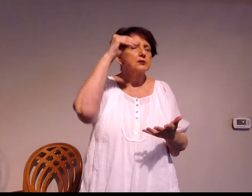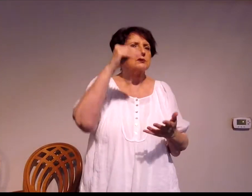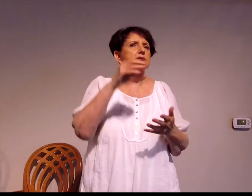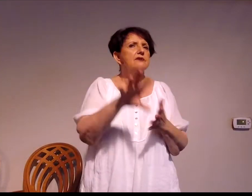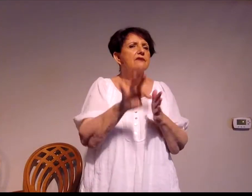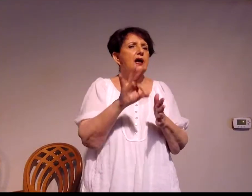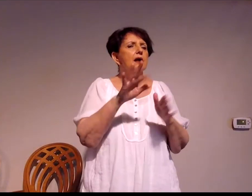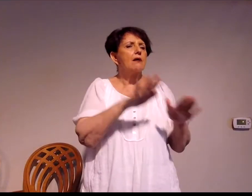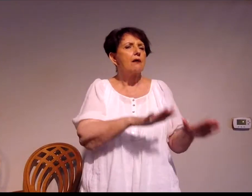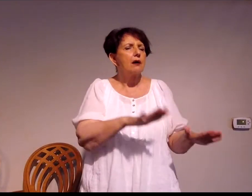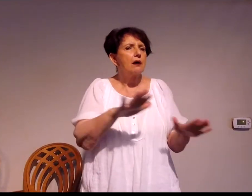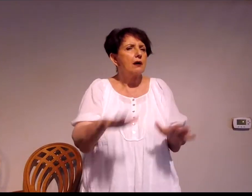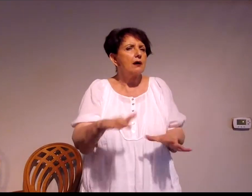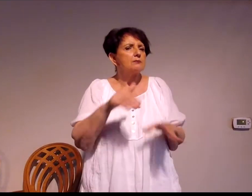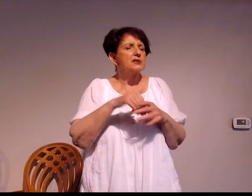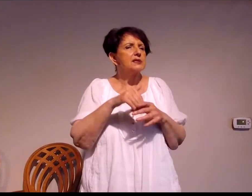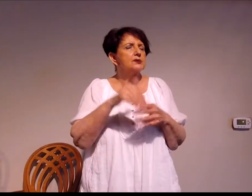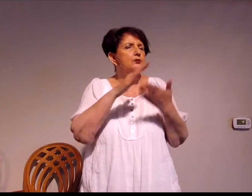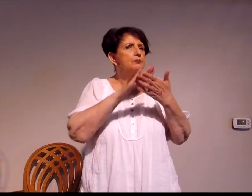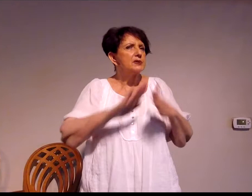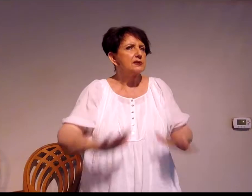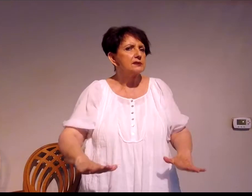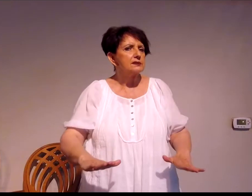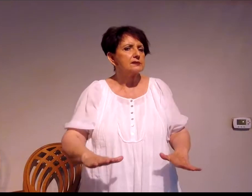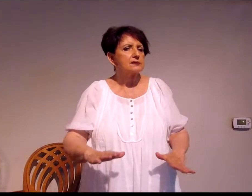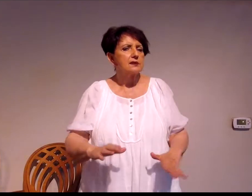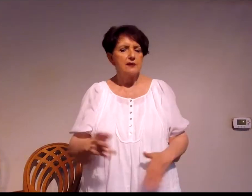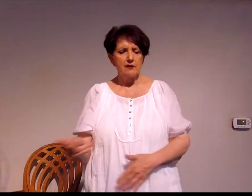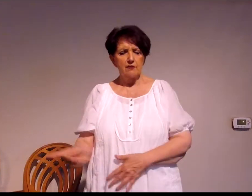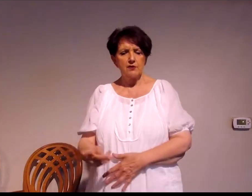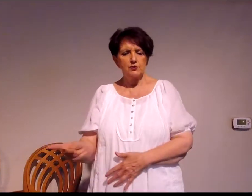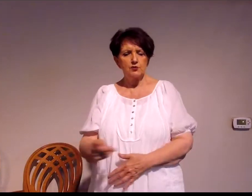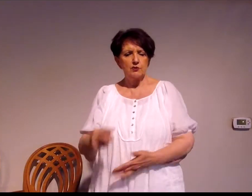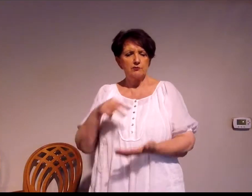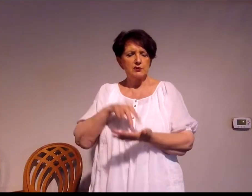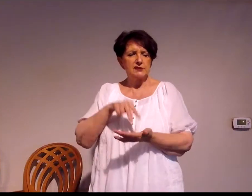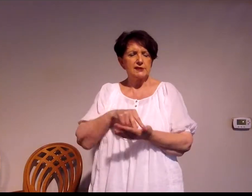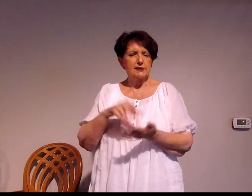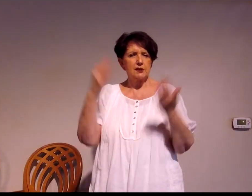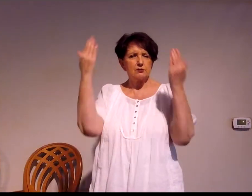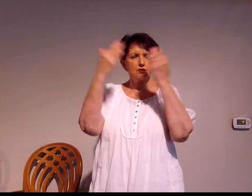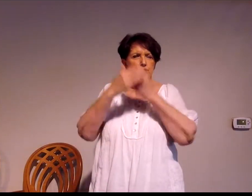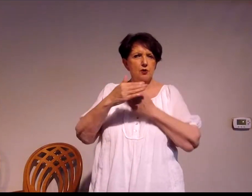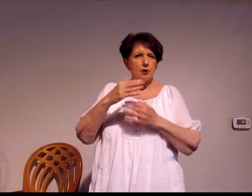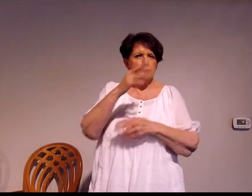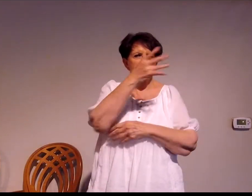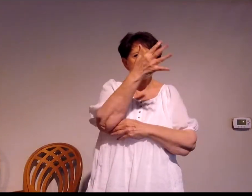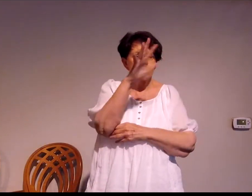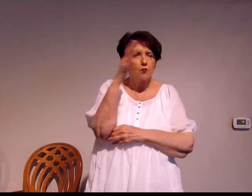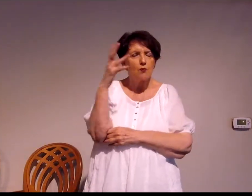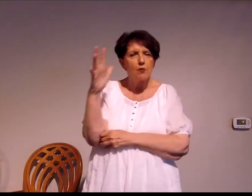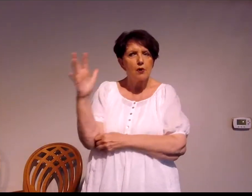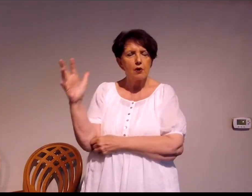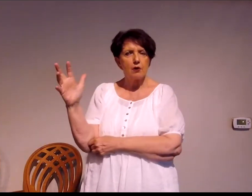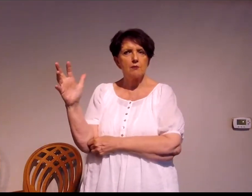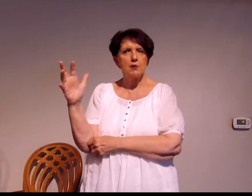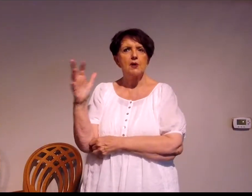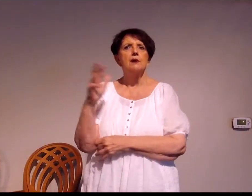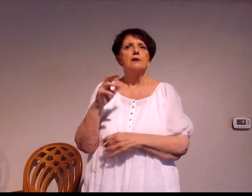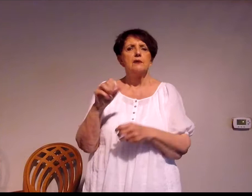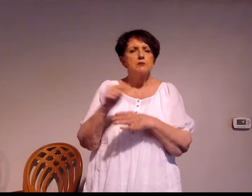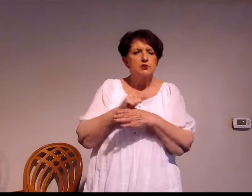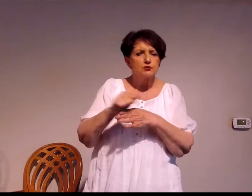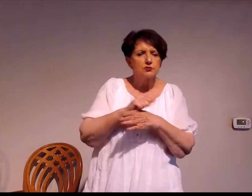peace. In this scene, Luke and Yoda are standing in the dark swamp where they've been training with it, and a